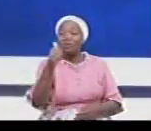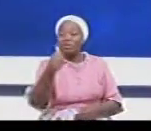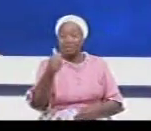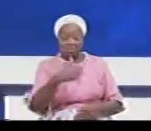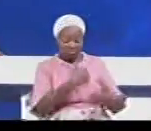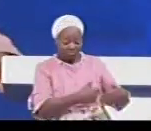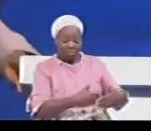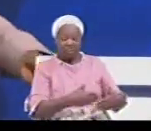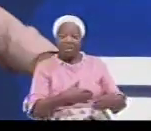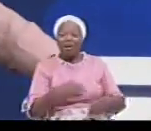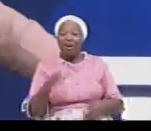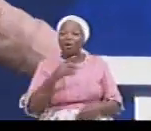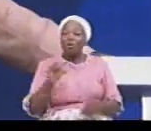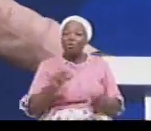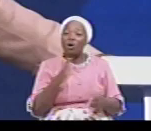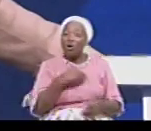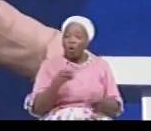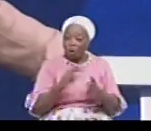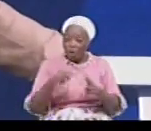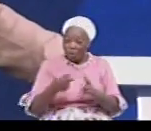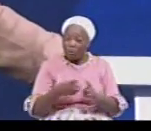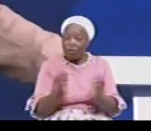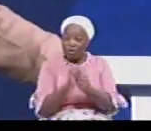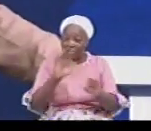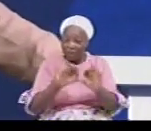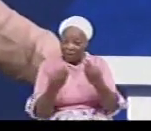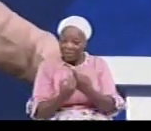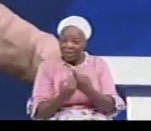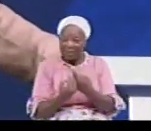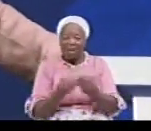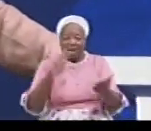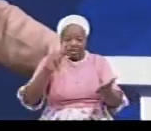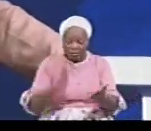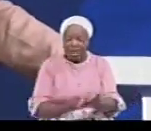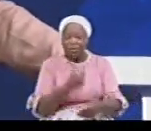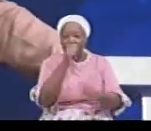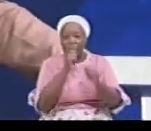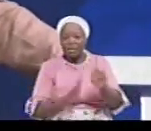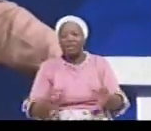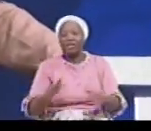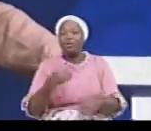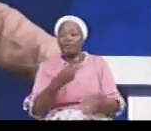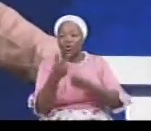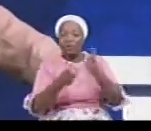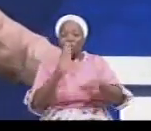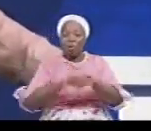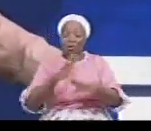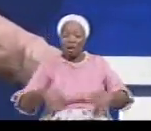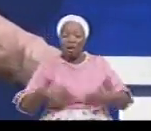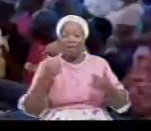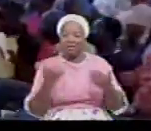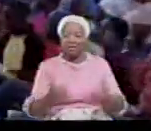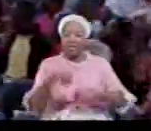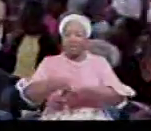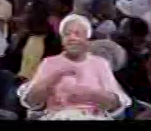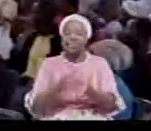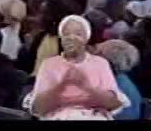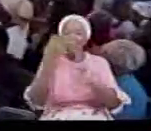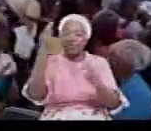family, triple blessing of visitation coming upon your life tonight in Jesus'